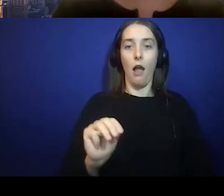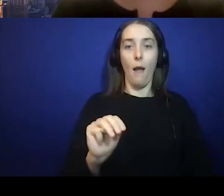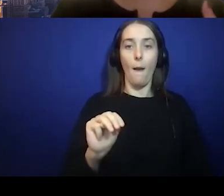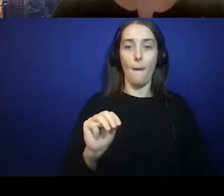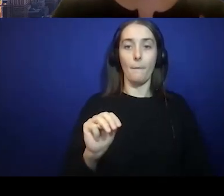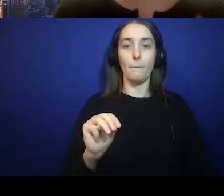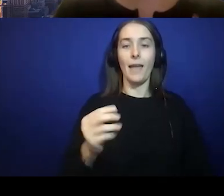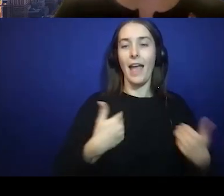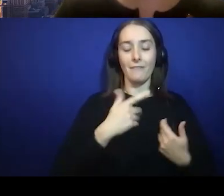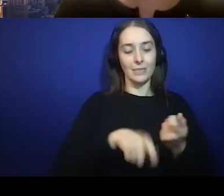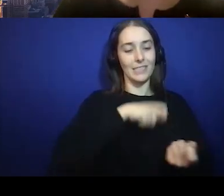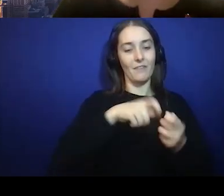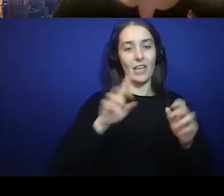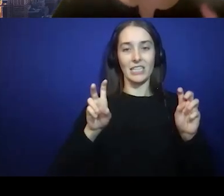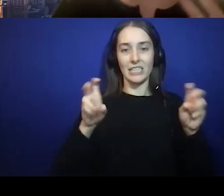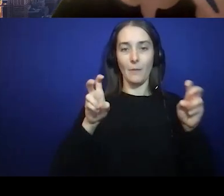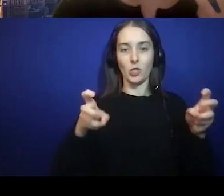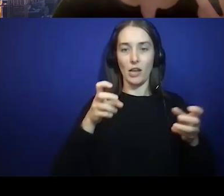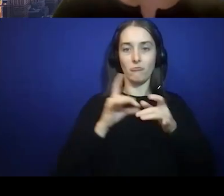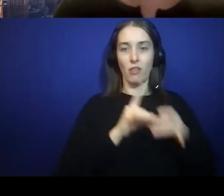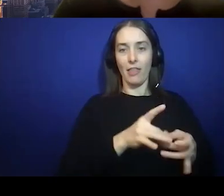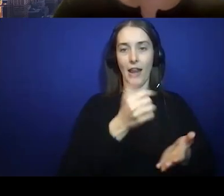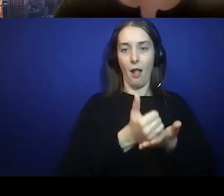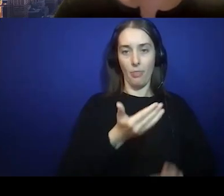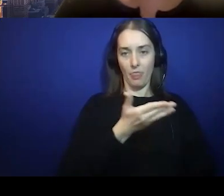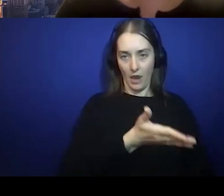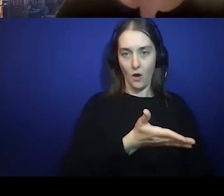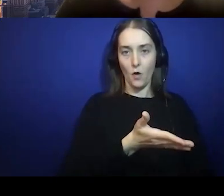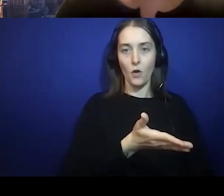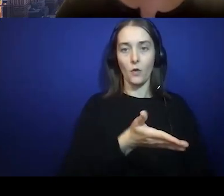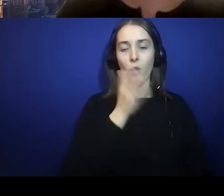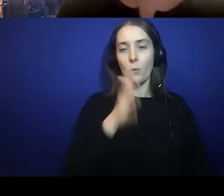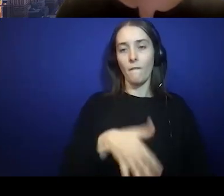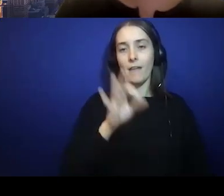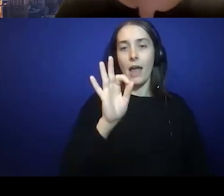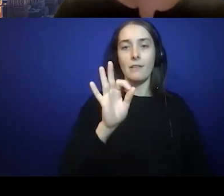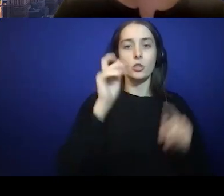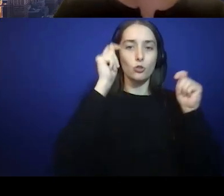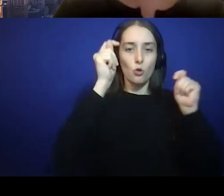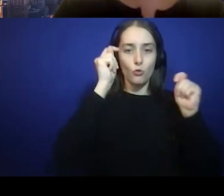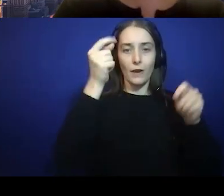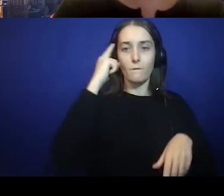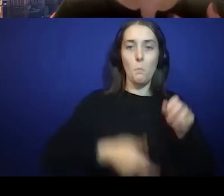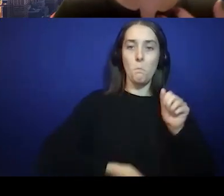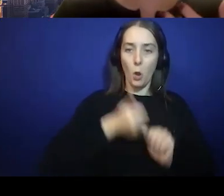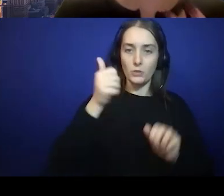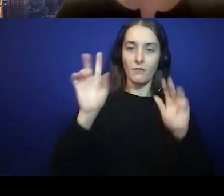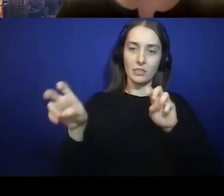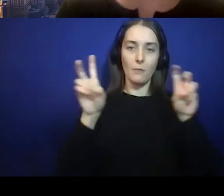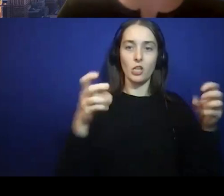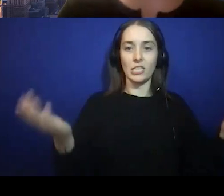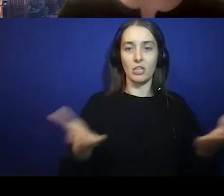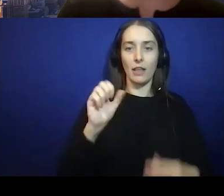specific subject help there. You'll find tutoring for most of the subjects that we offer here at SPS, as well